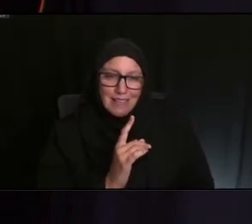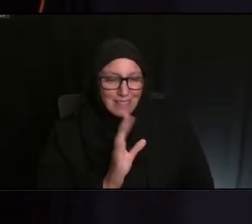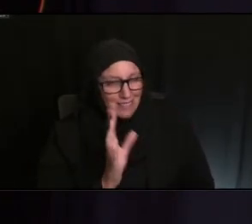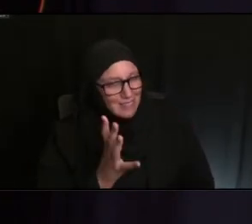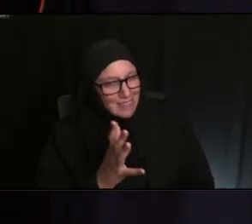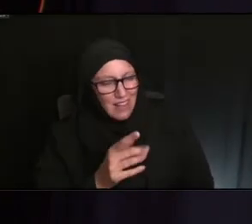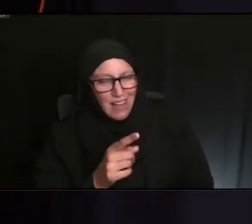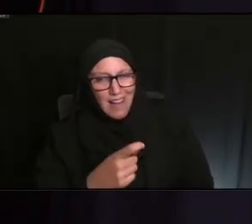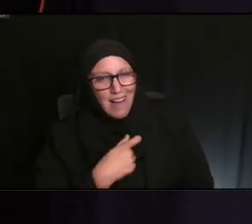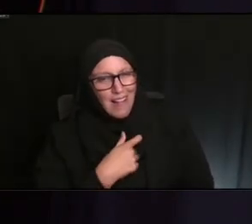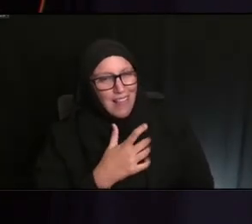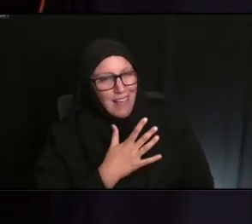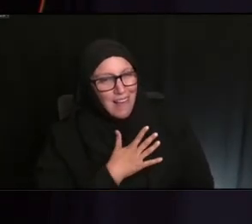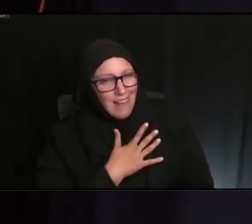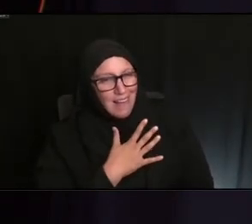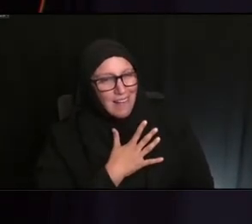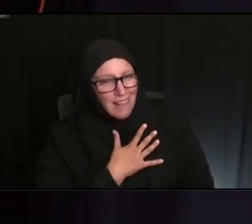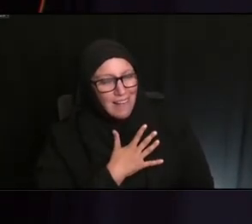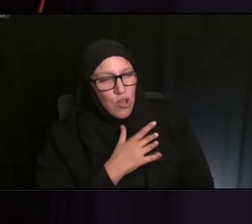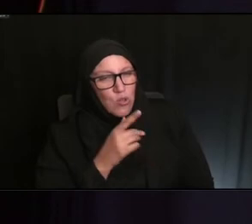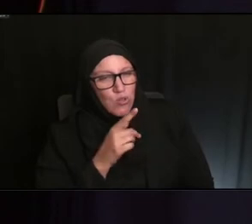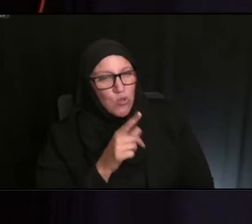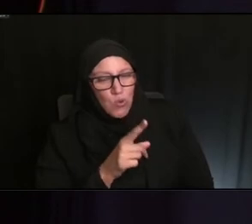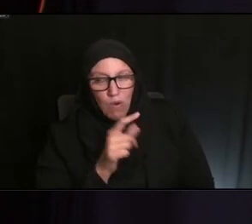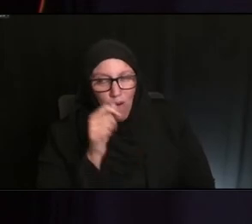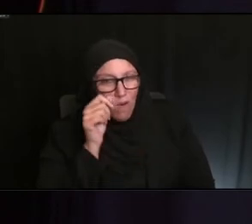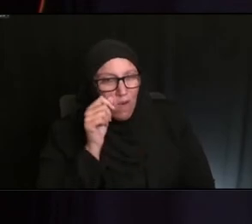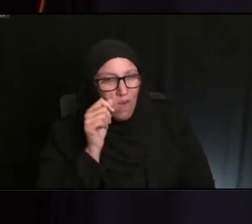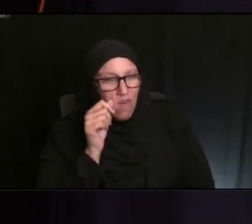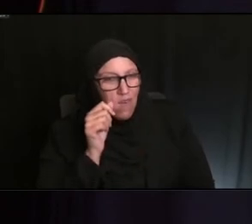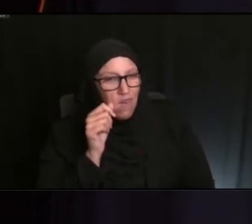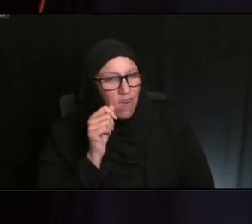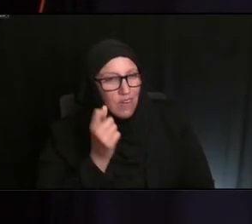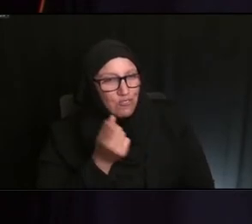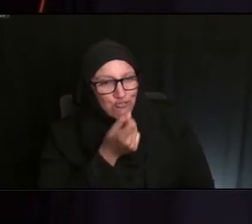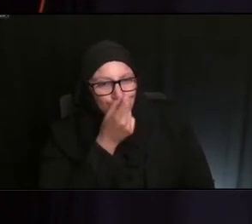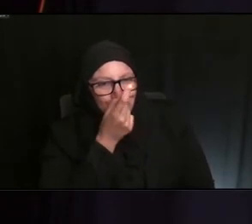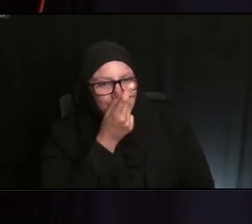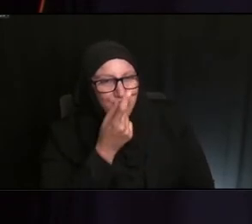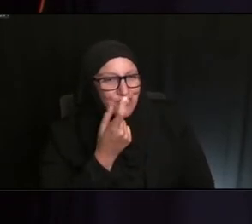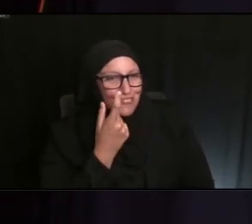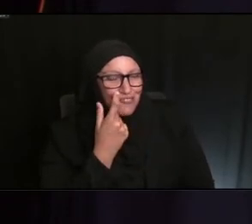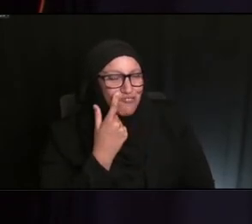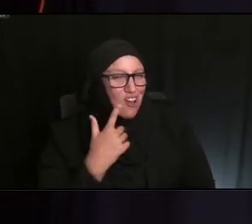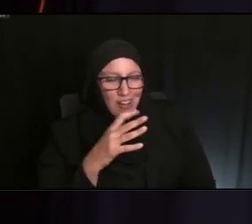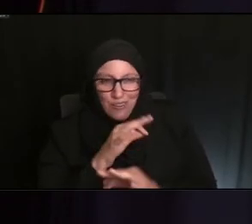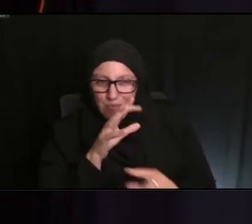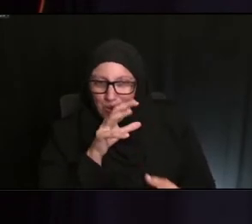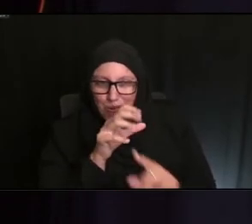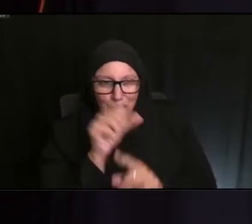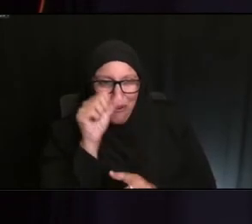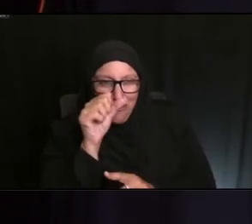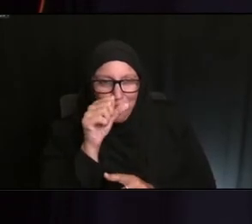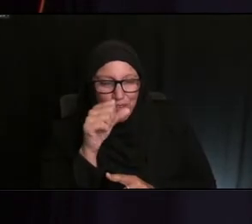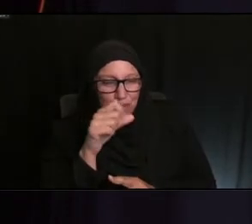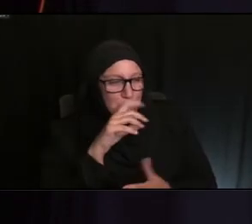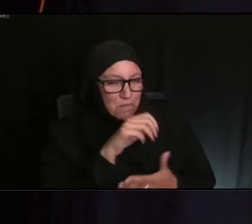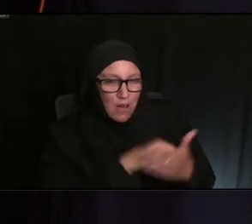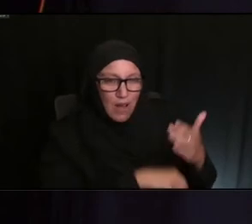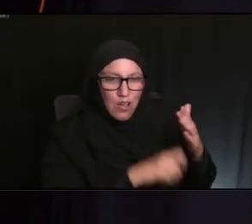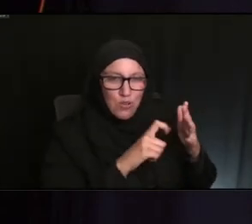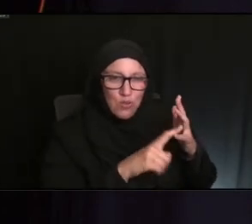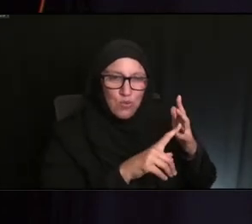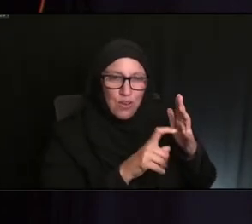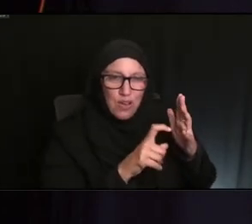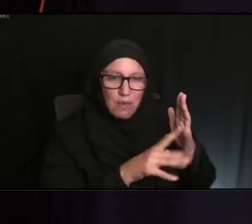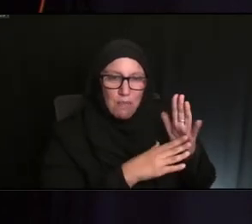says, I like what you're doing. That trick you've done, so you don't get caught, it's a good thing. Get away. That's the only way for him